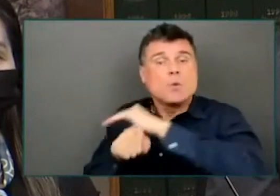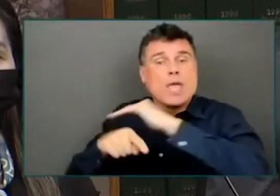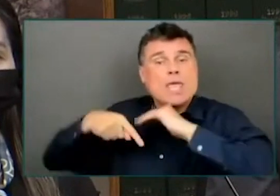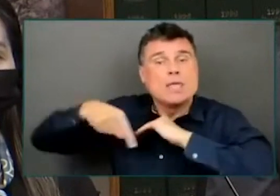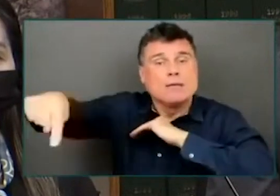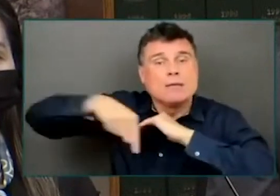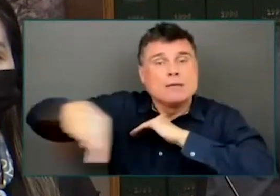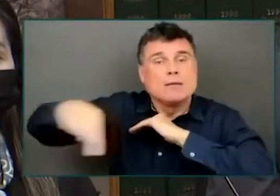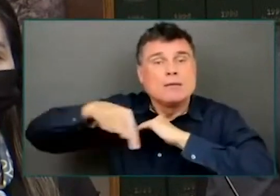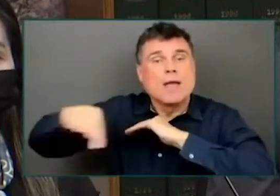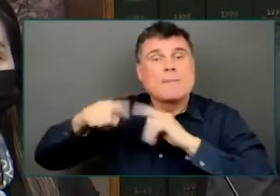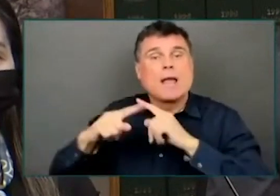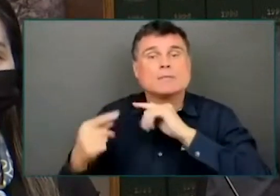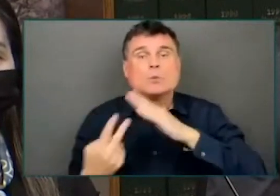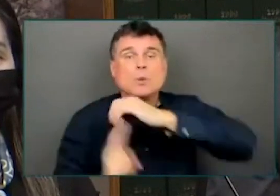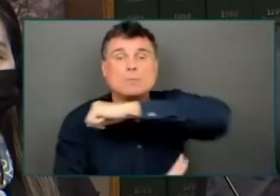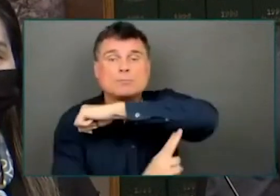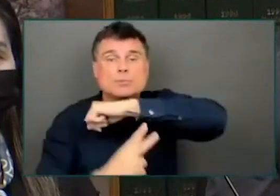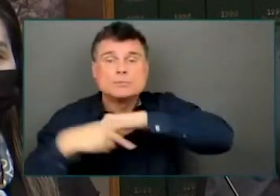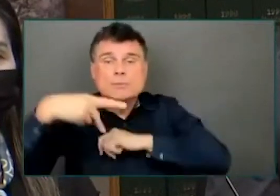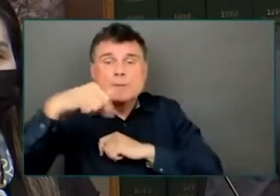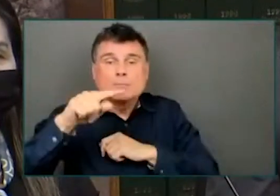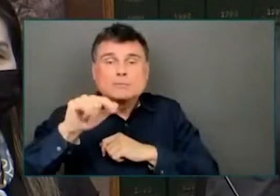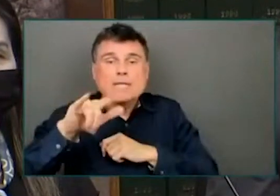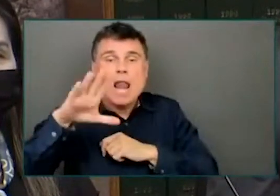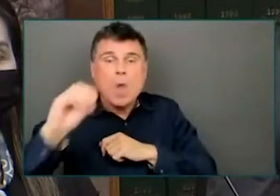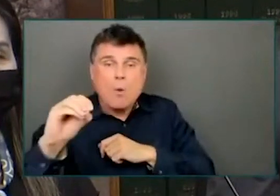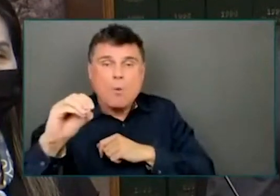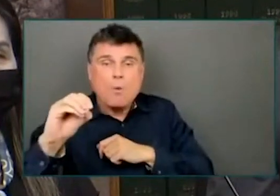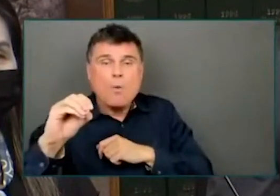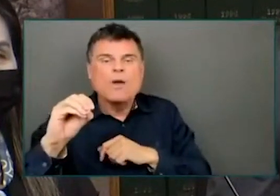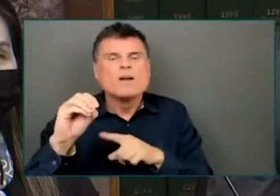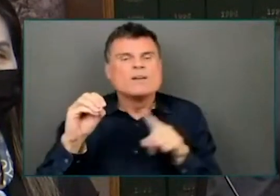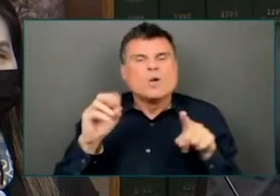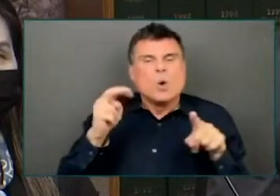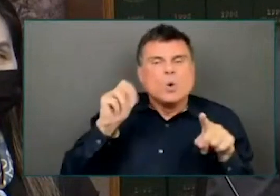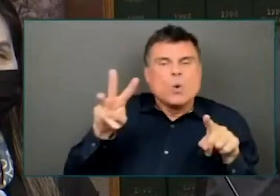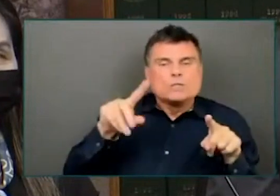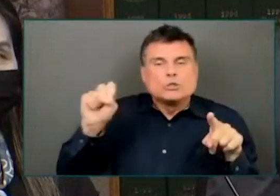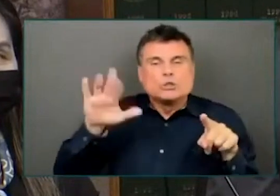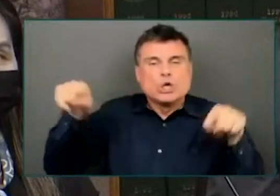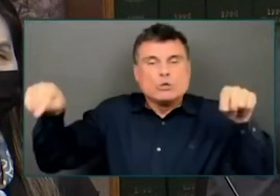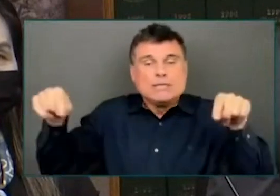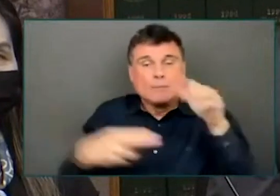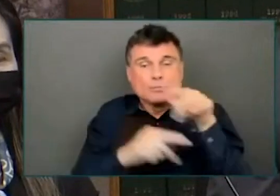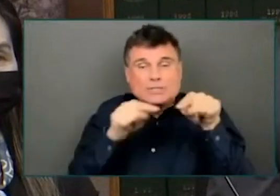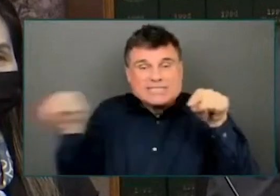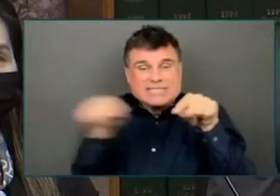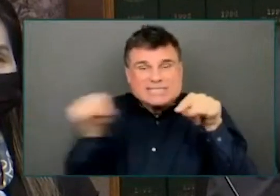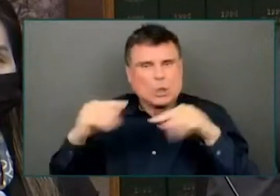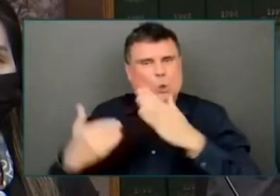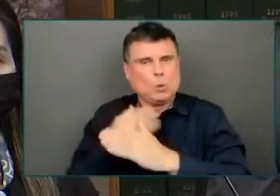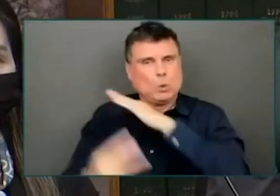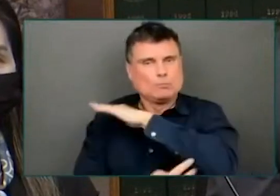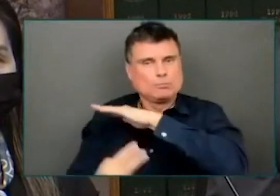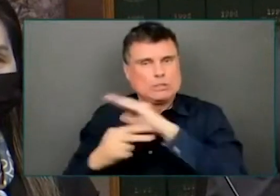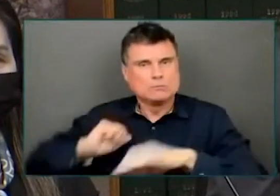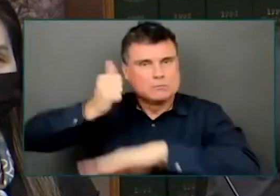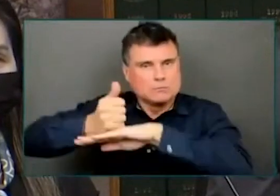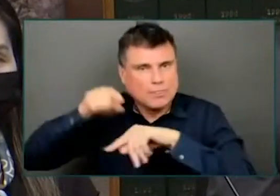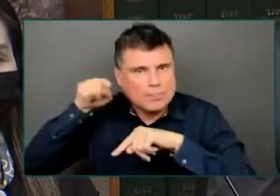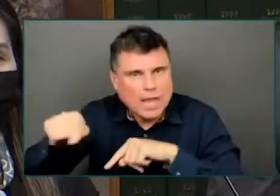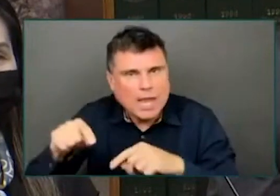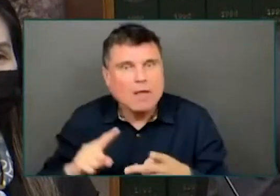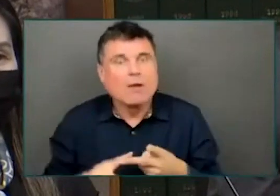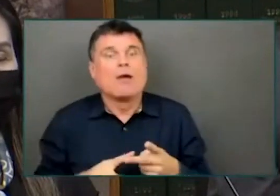on Vancouver Island. Today, we are taking our infrastructure plan to new heights, a record level $27.4 billion